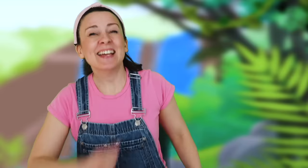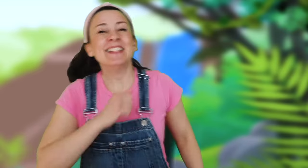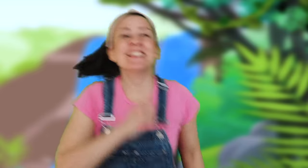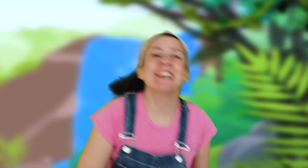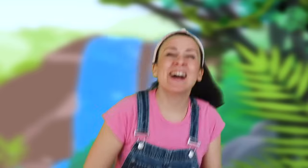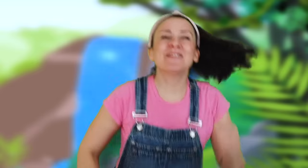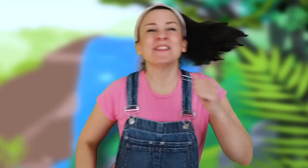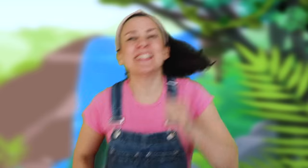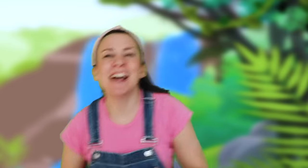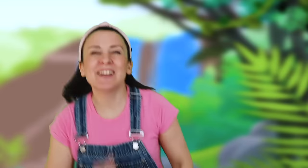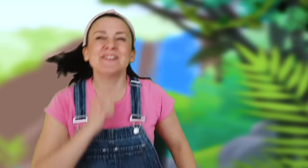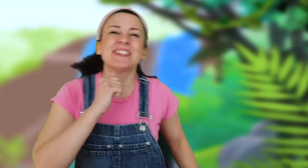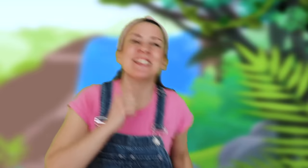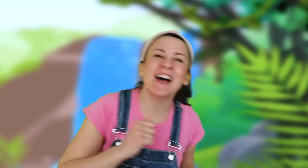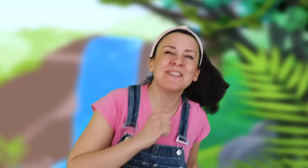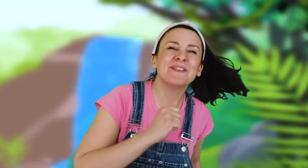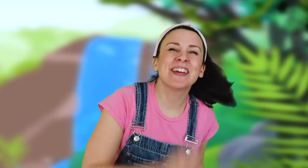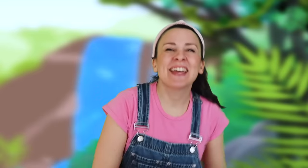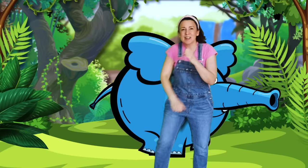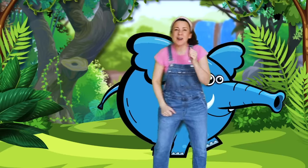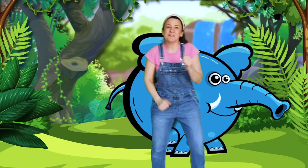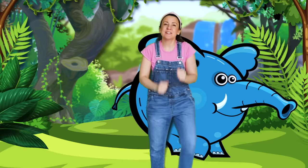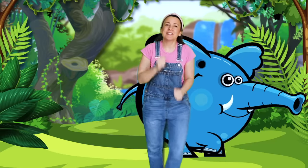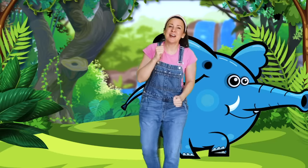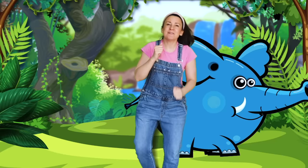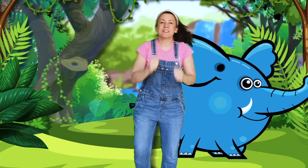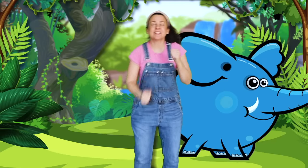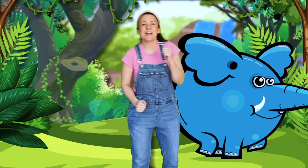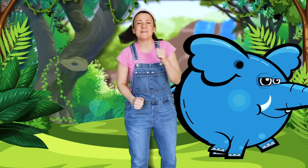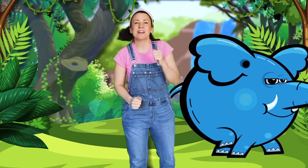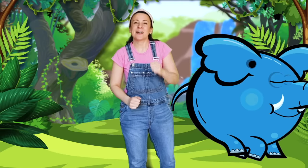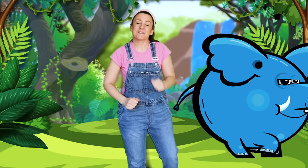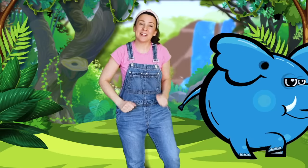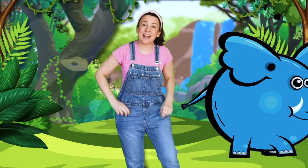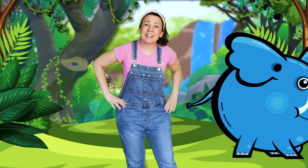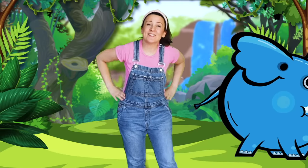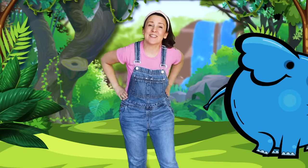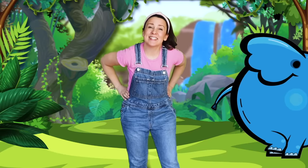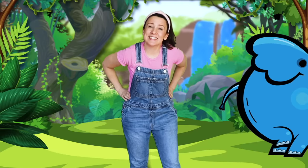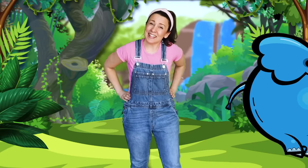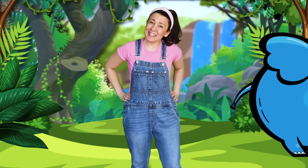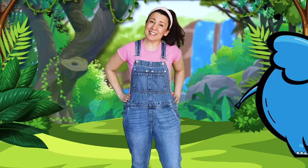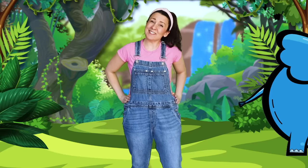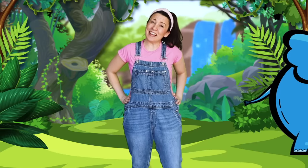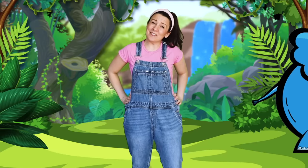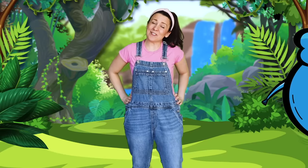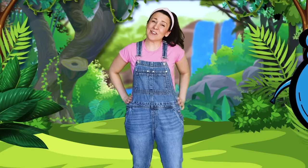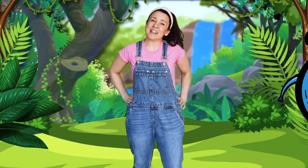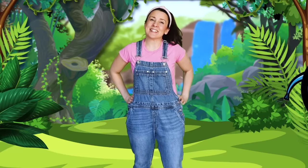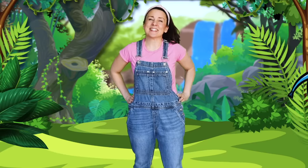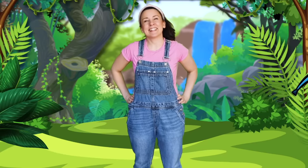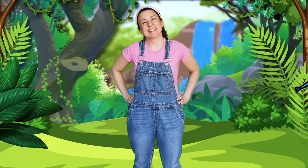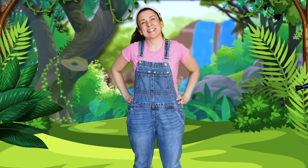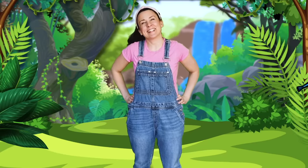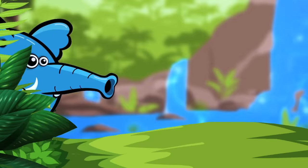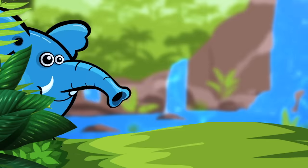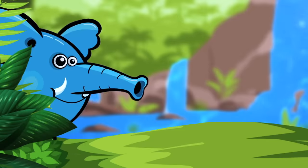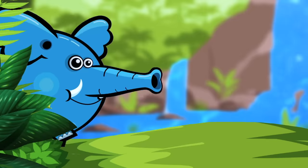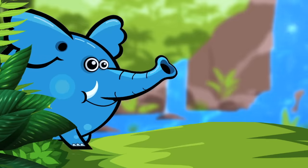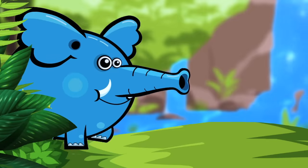stomp, stomp, stomp, stomp, stomp, stomp, stomp. We're elephants in the rainforest.